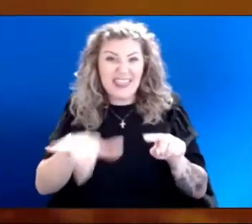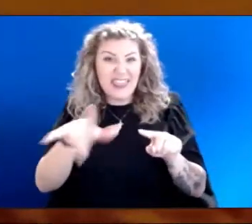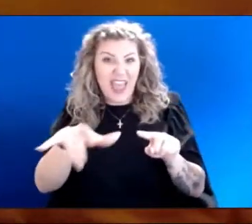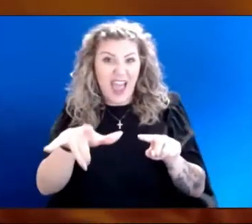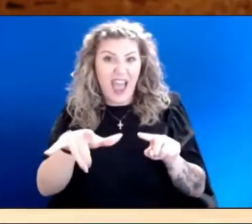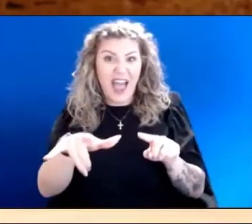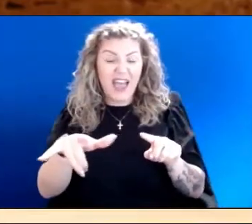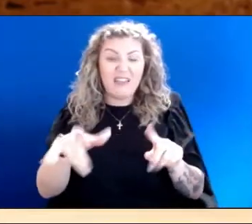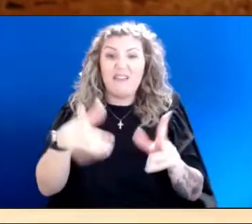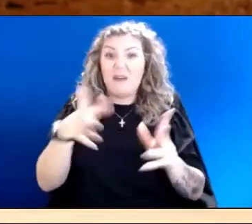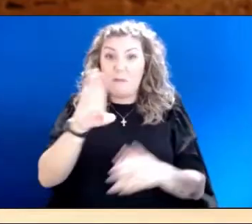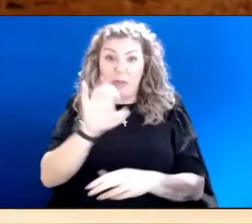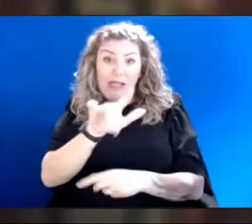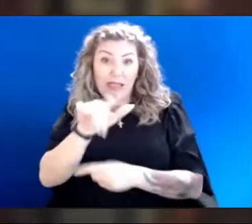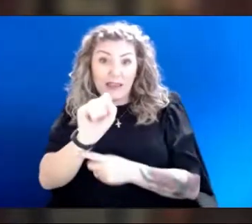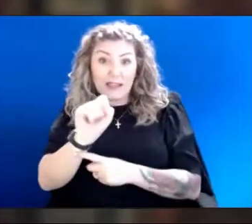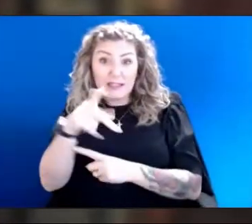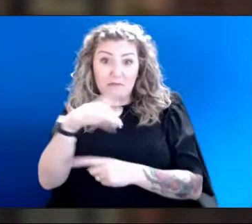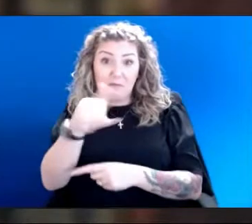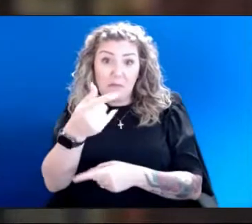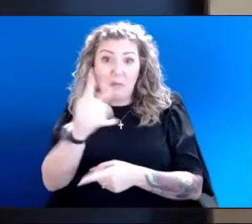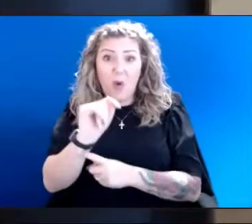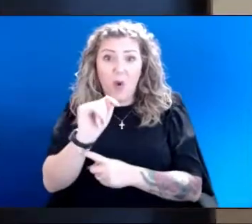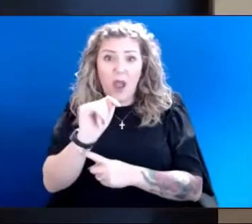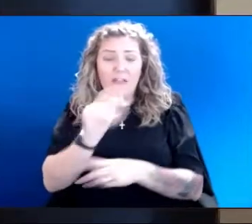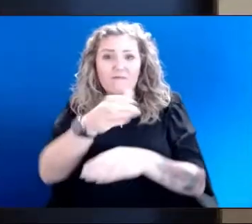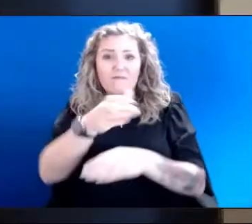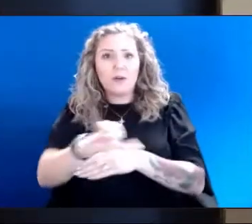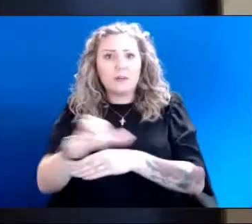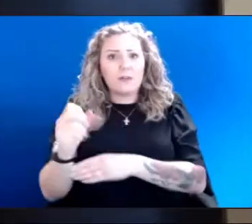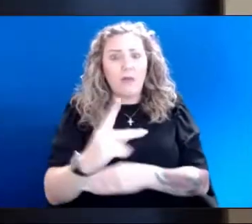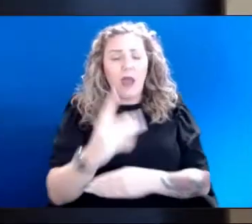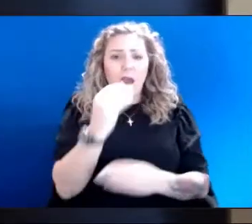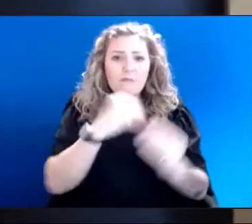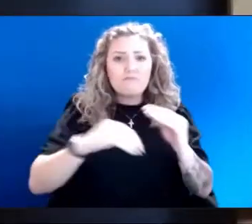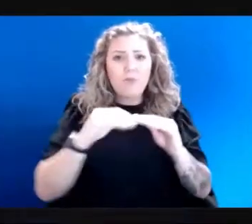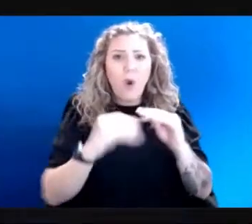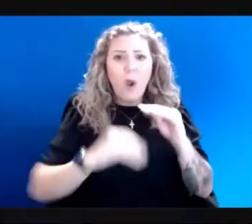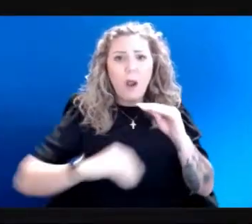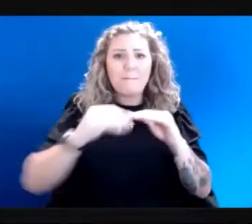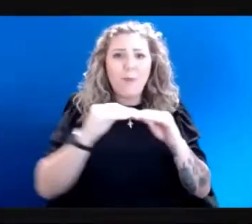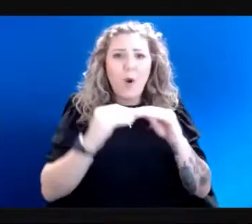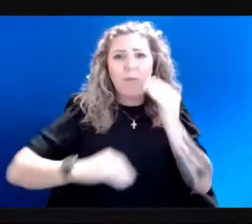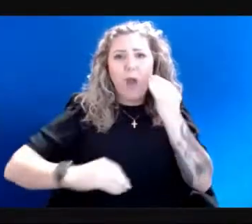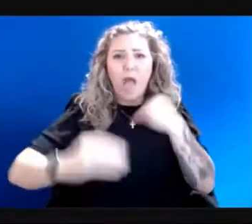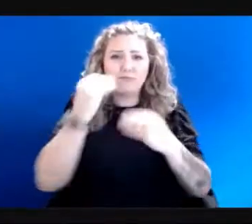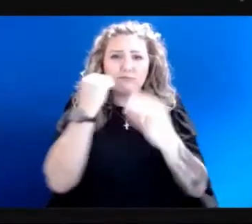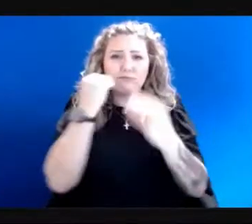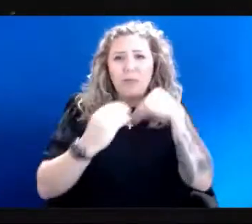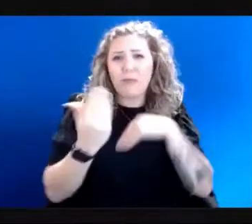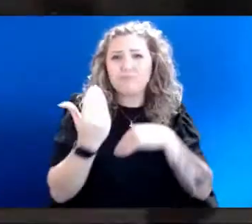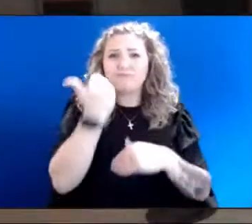more and more and more, and it can have devastating consequences.